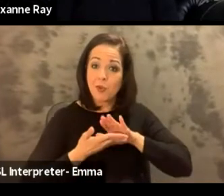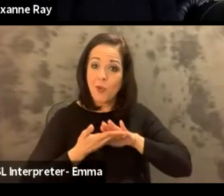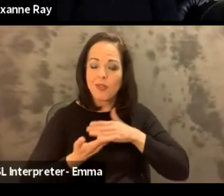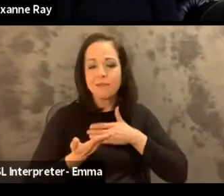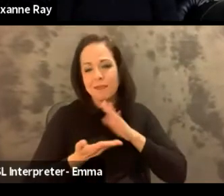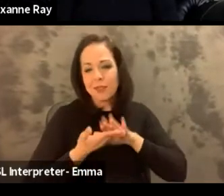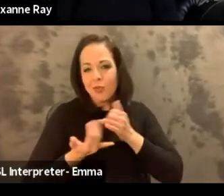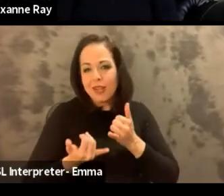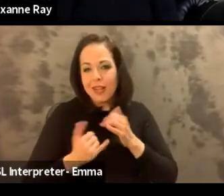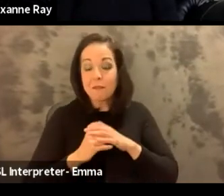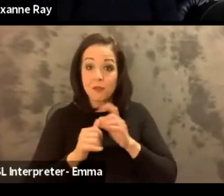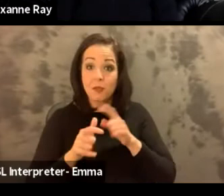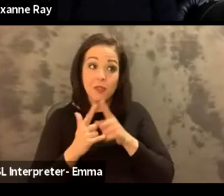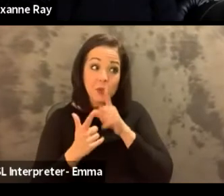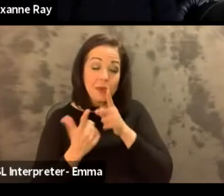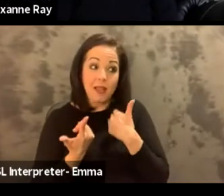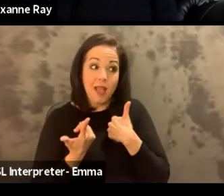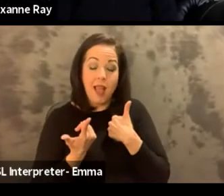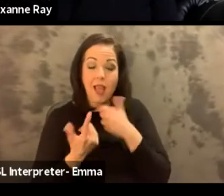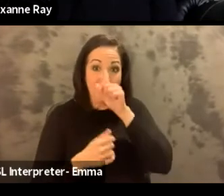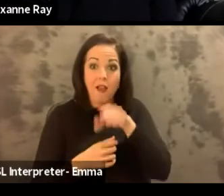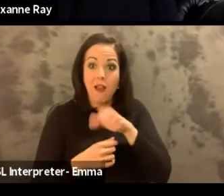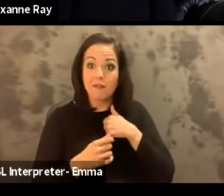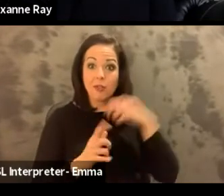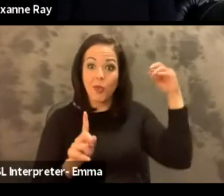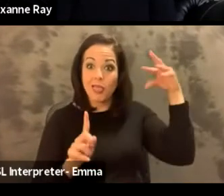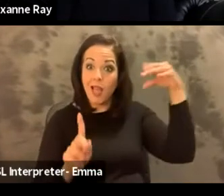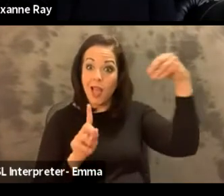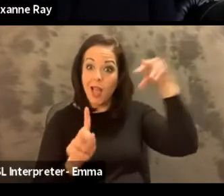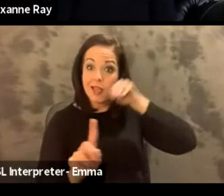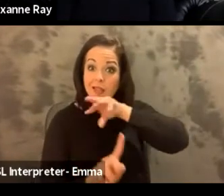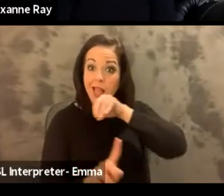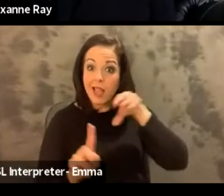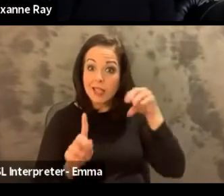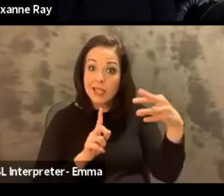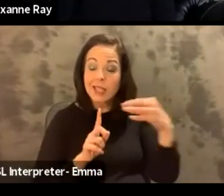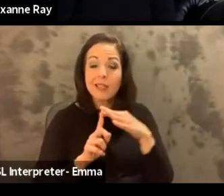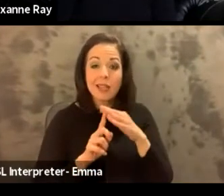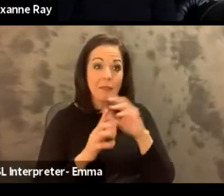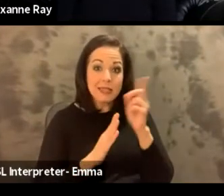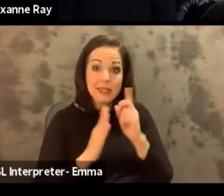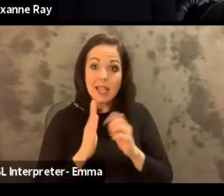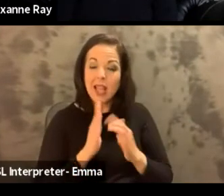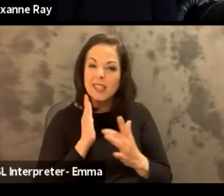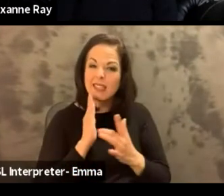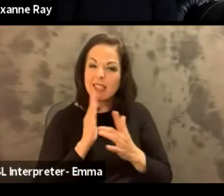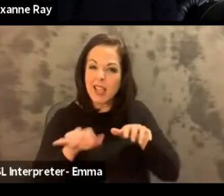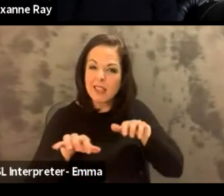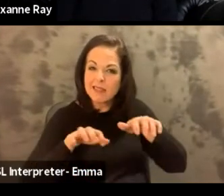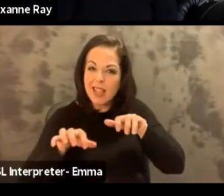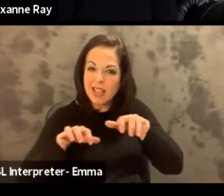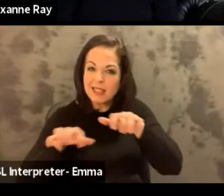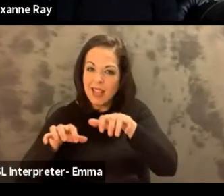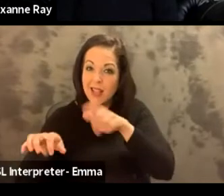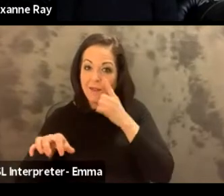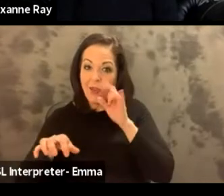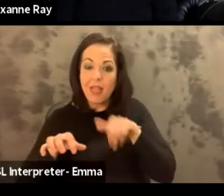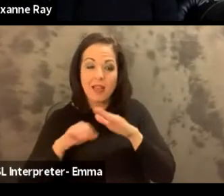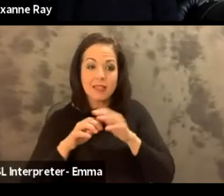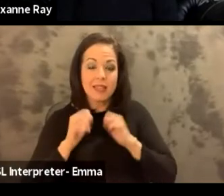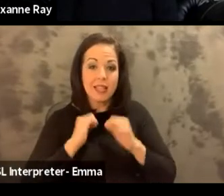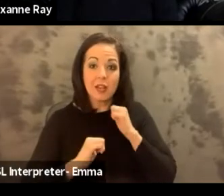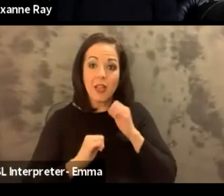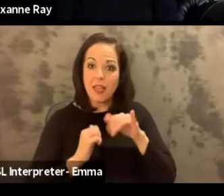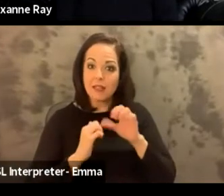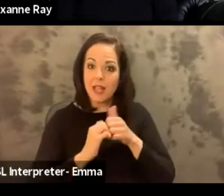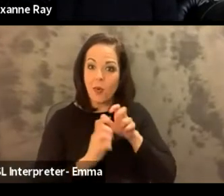in my school. And so, yeah, I love to do lighting design and sound design, especially on the tech side of theater. And that's kind of how I found Teen Ticks, which is